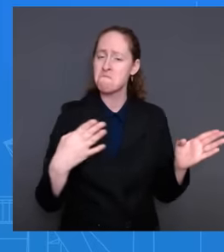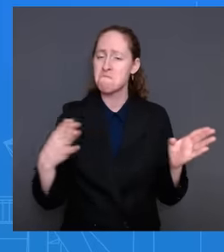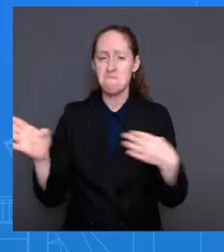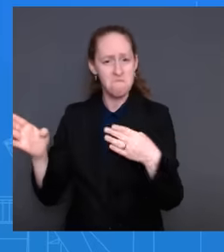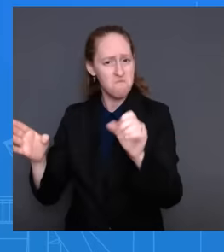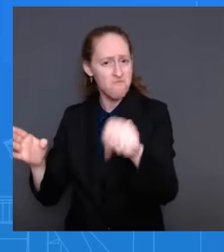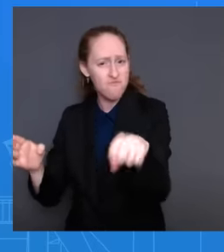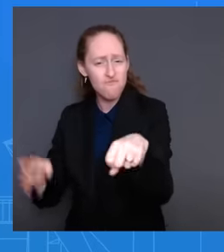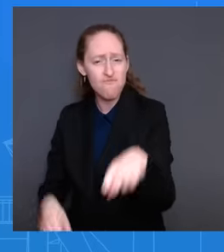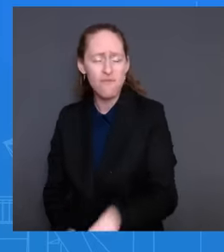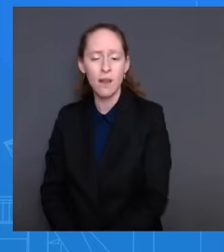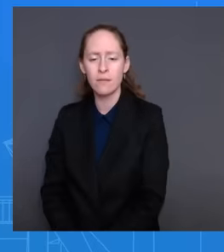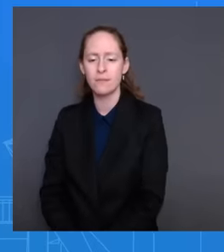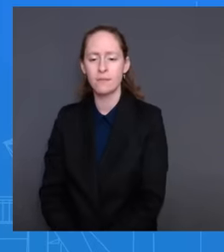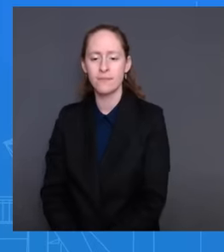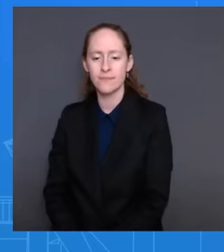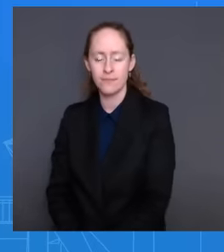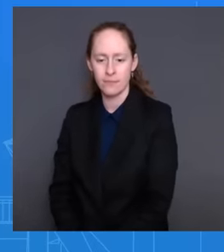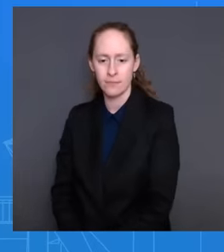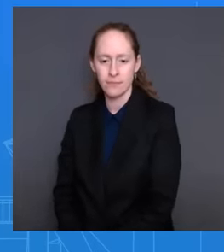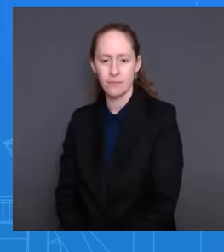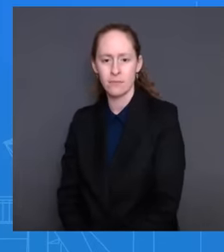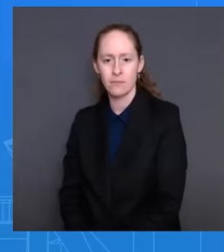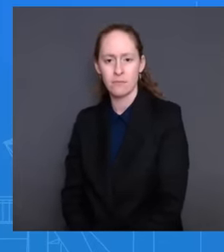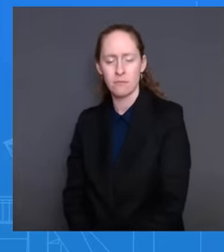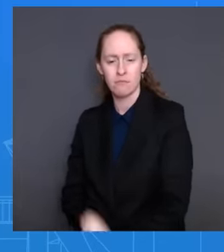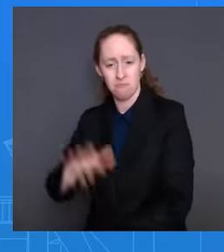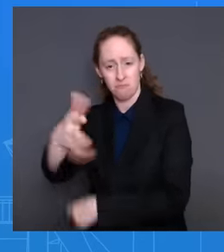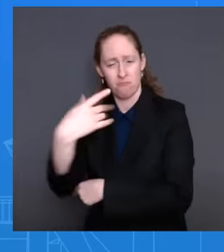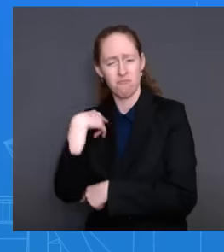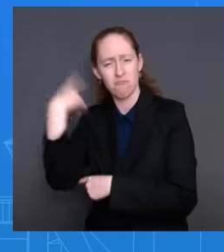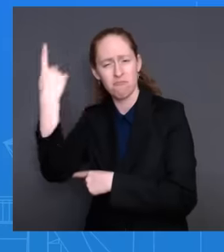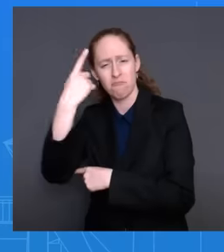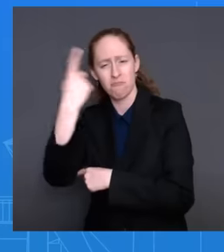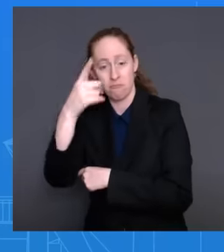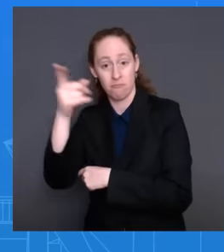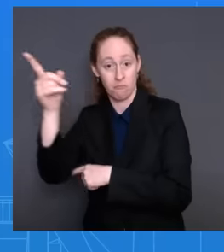respect for the Fed's independence. Is he happy with what the Fed is doing?